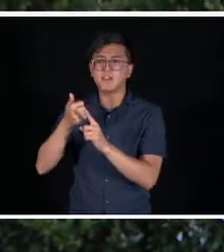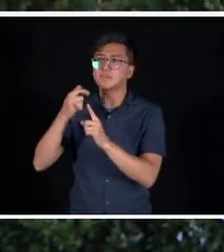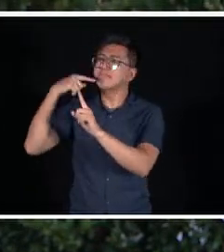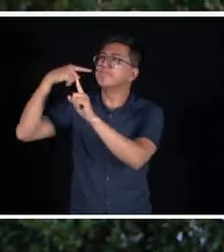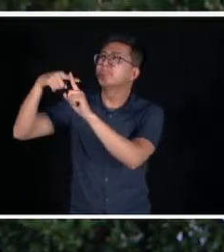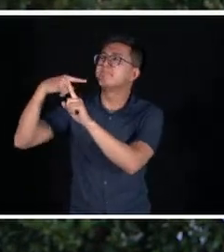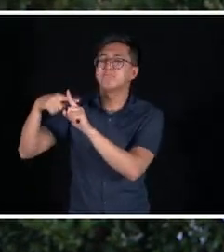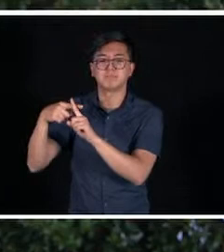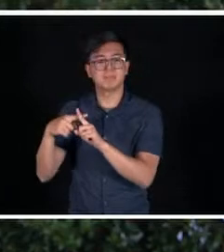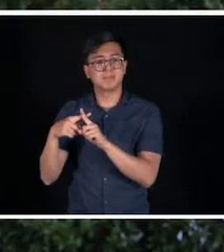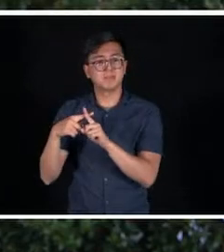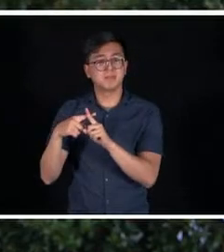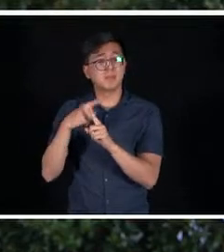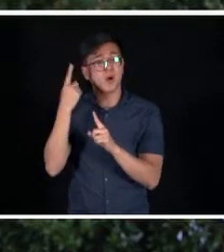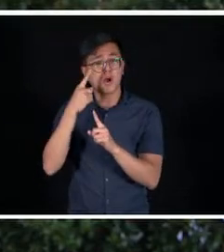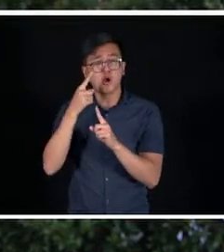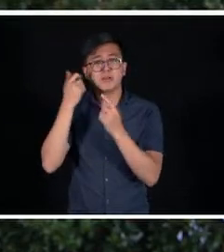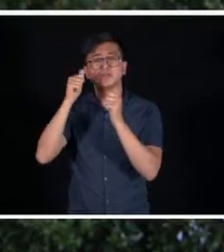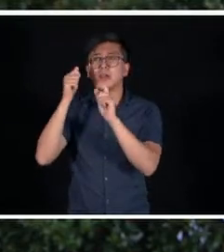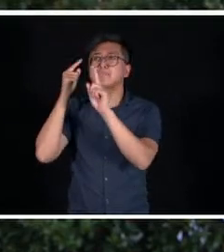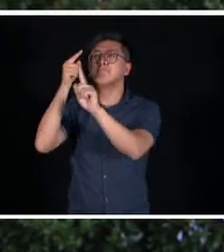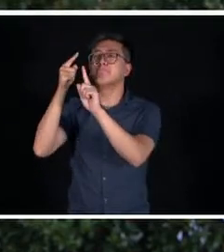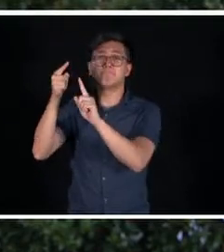and always strive for greatness.